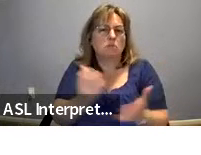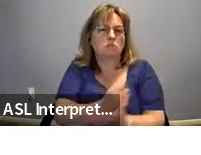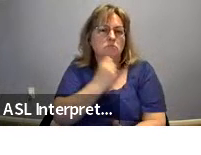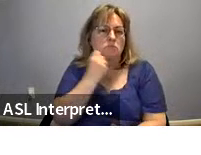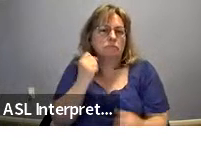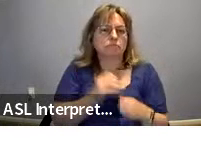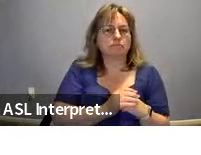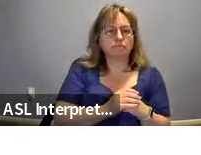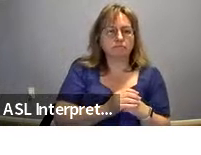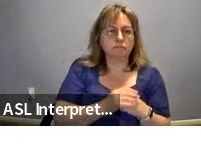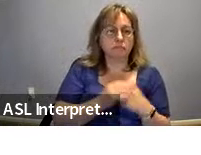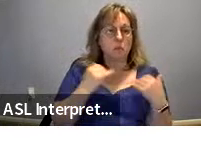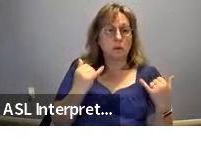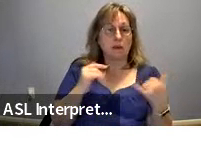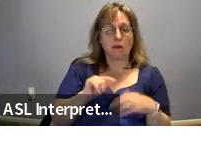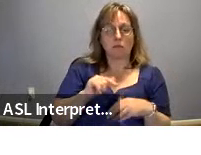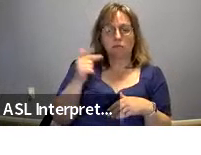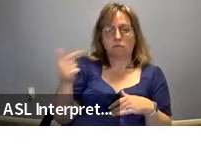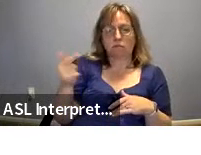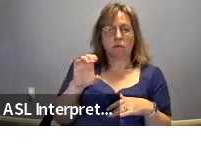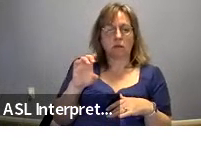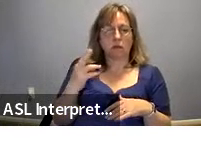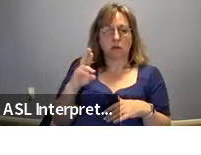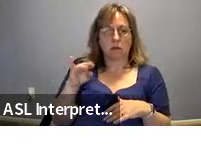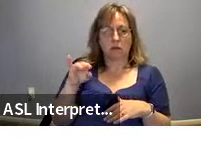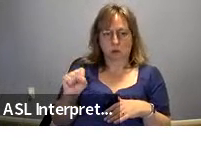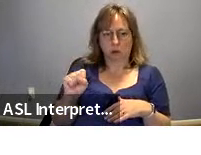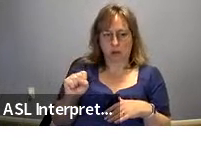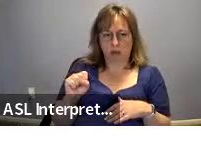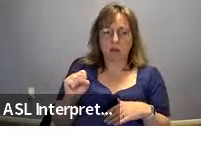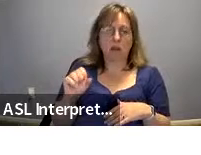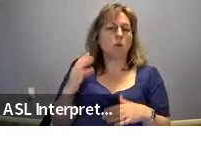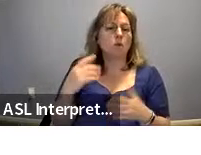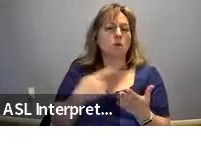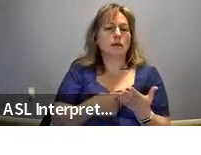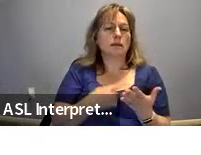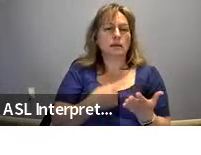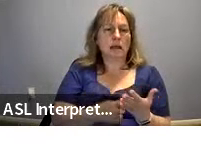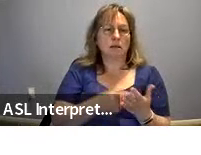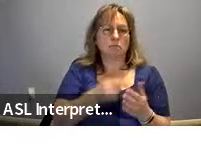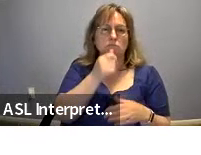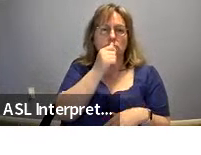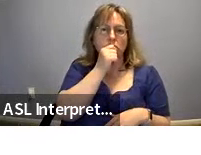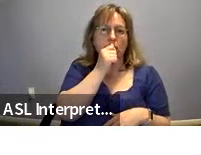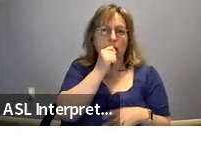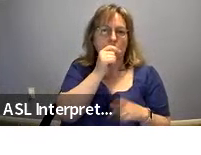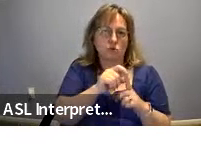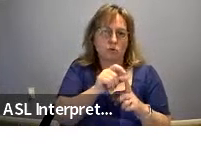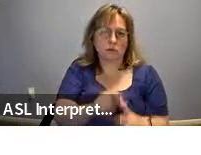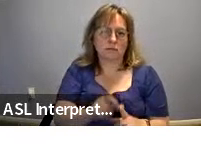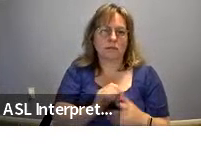With that, I'm going to hand it over to Chris, who's going to talk a bit more about our student passwords.